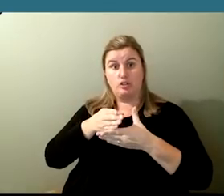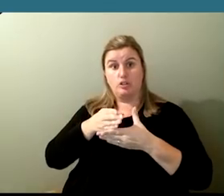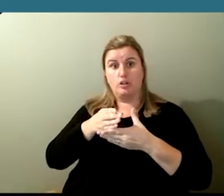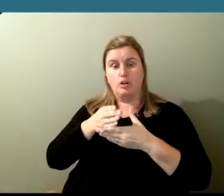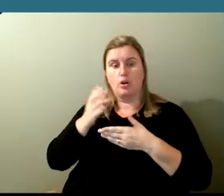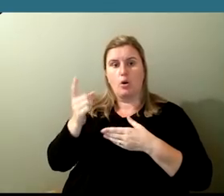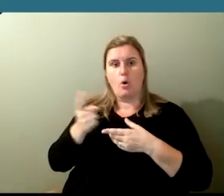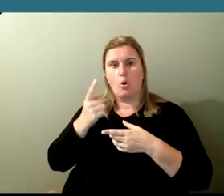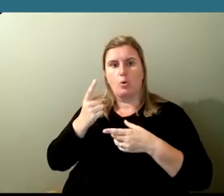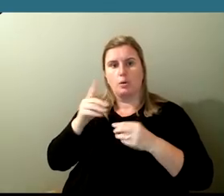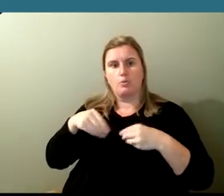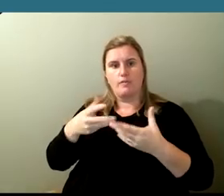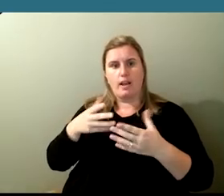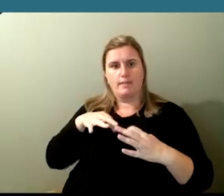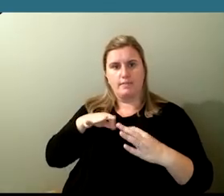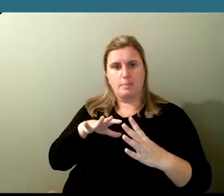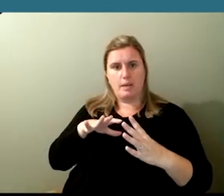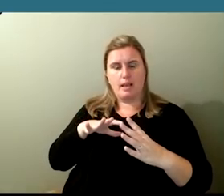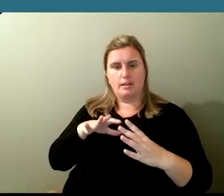only providing feedback,